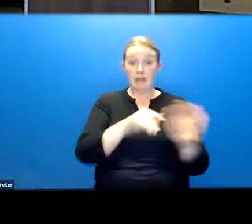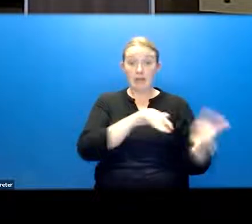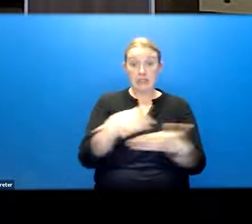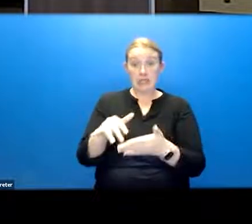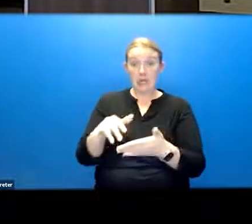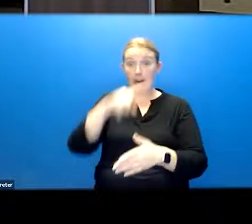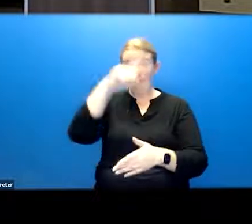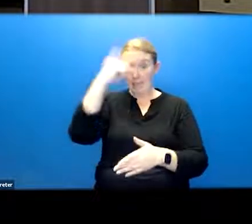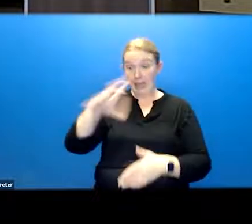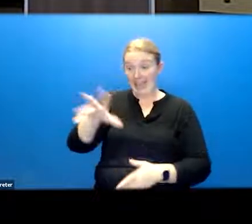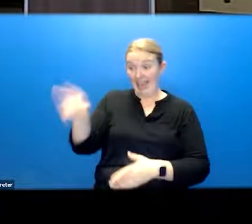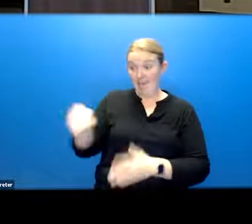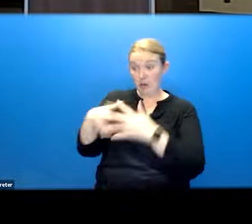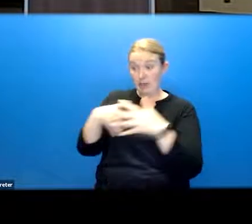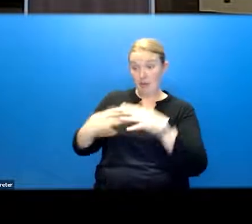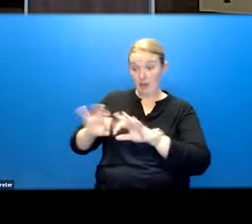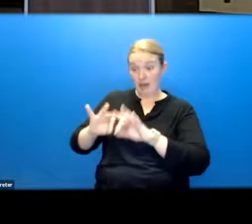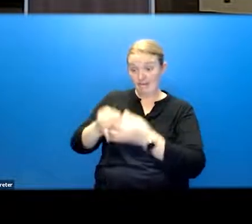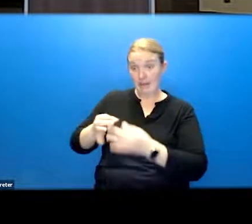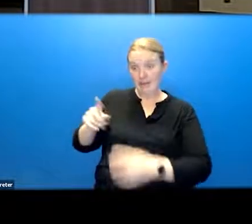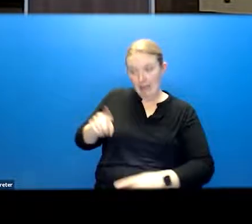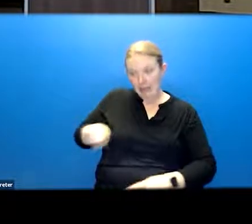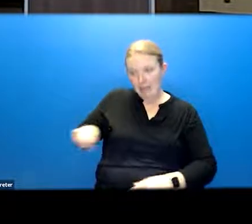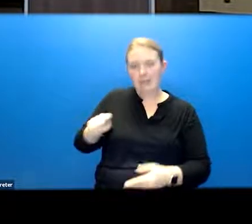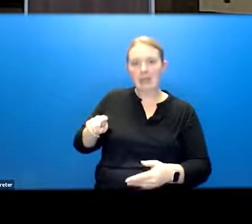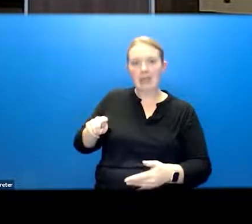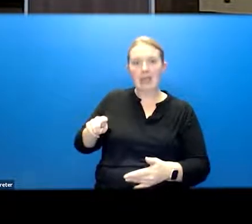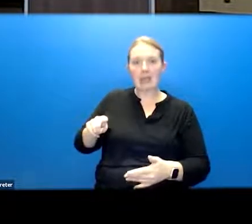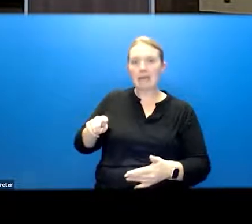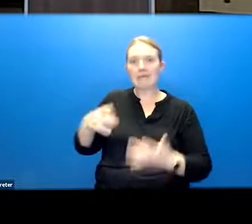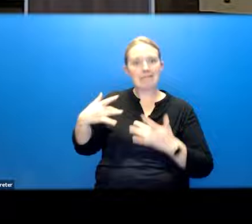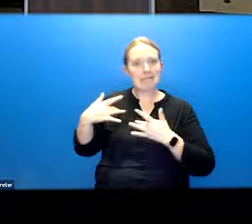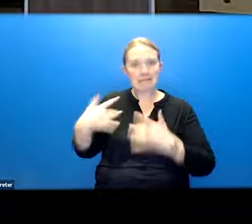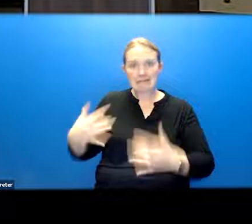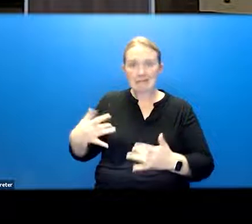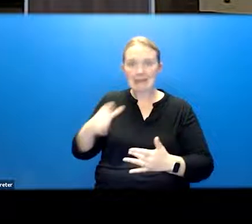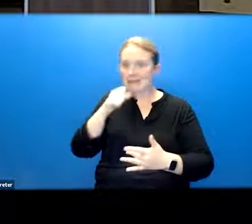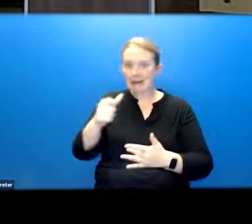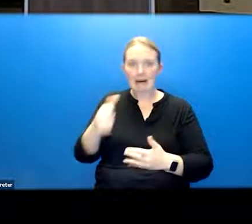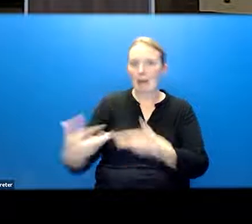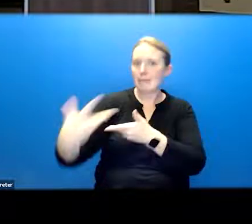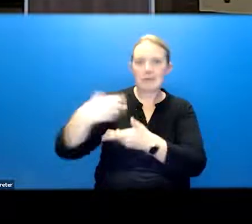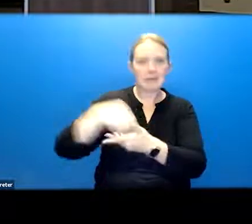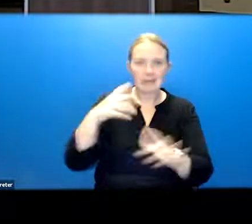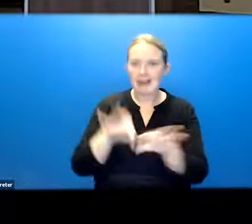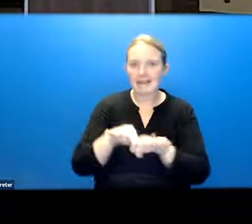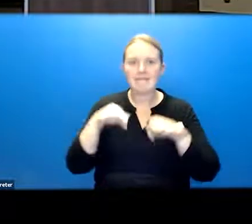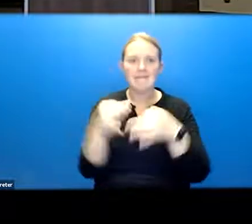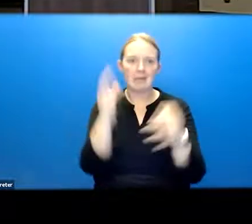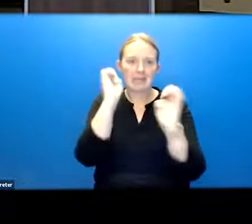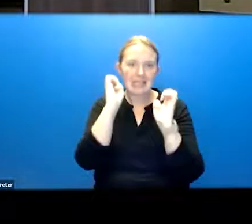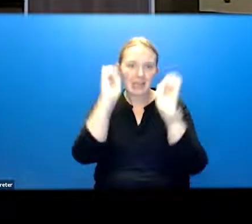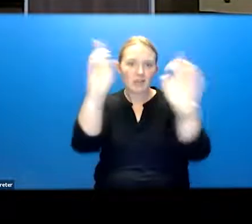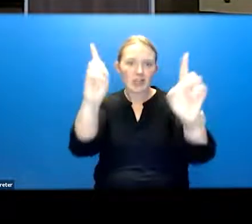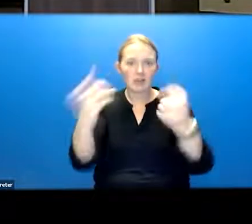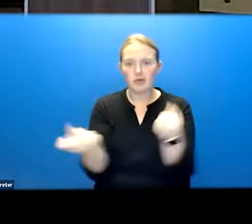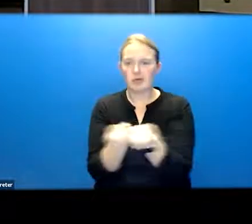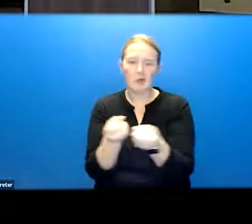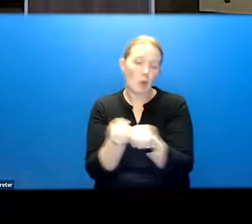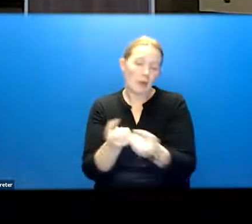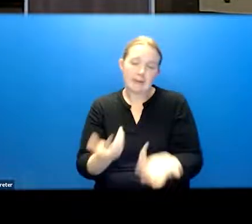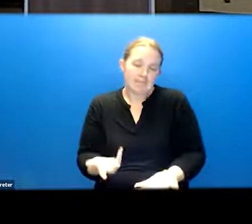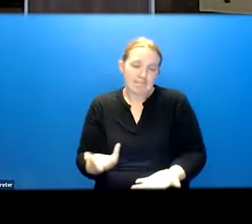Black African-American families are significantly less likely to participate in family education and support